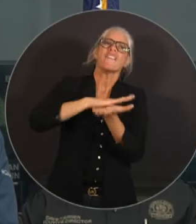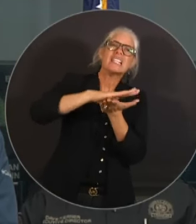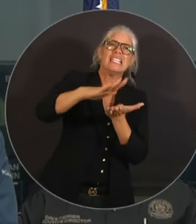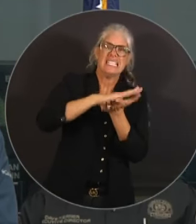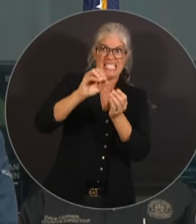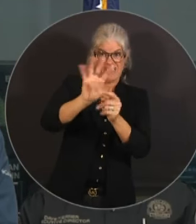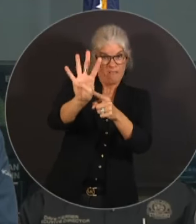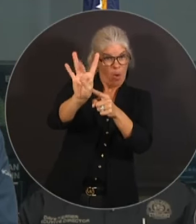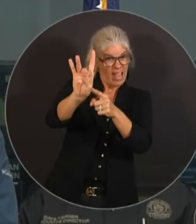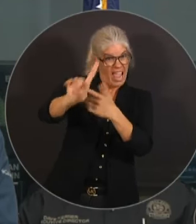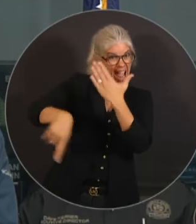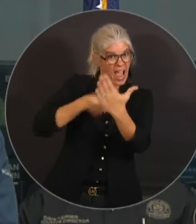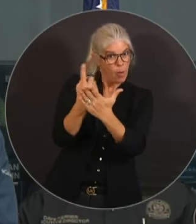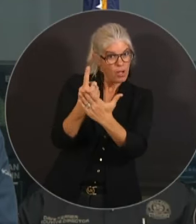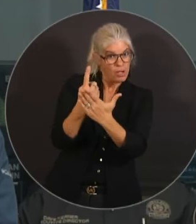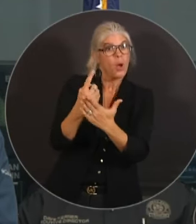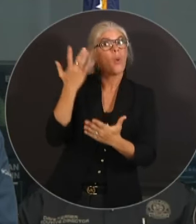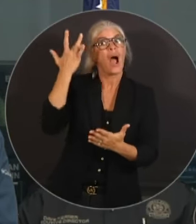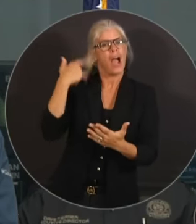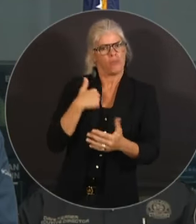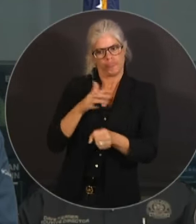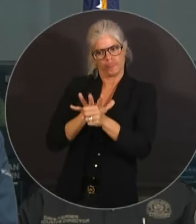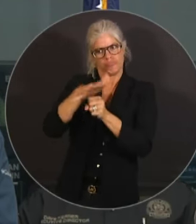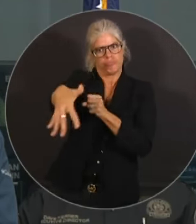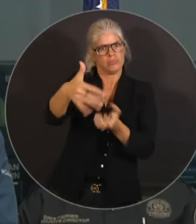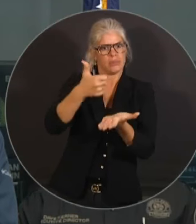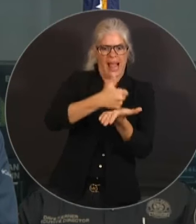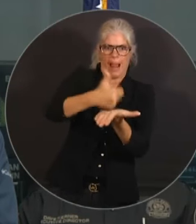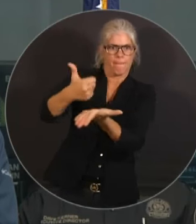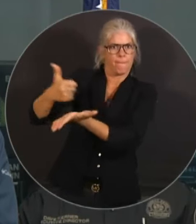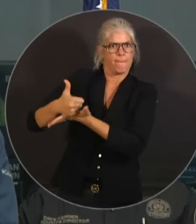ask FEMA for a waiver that will allow us to do